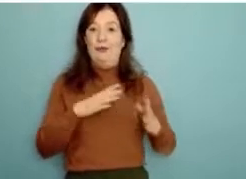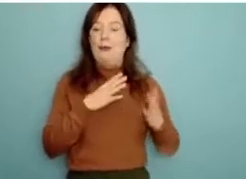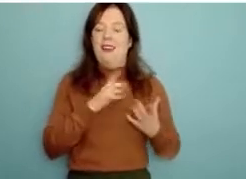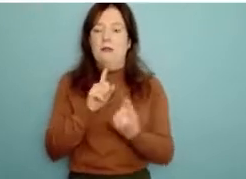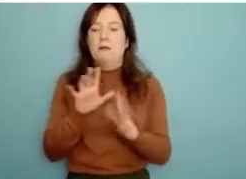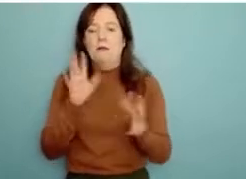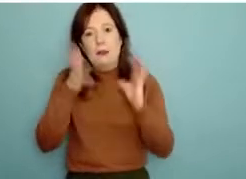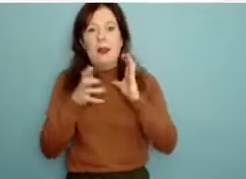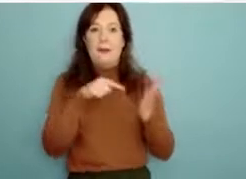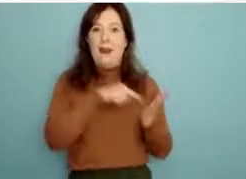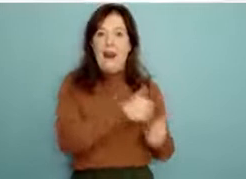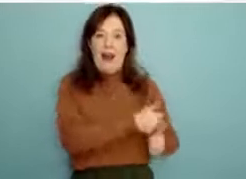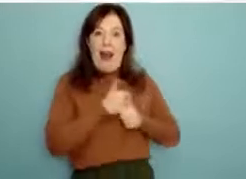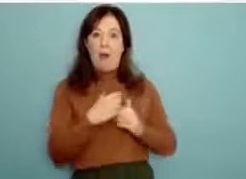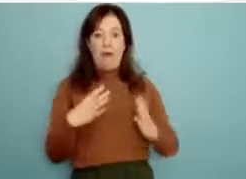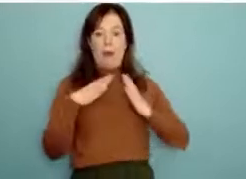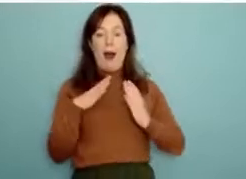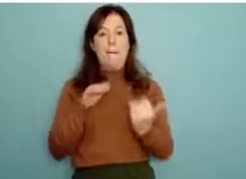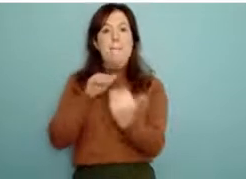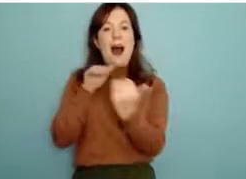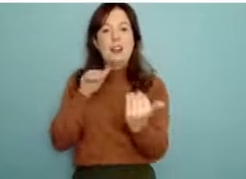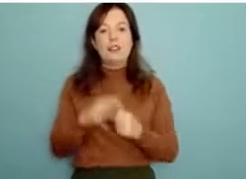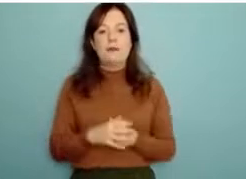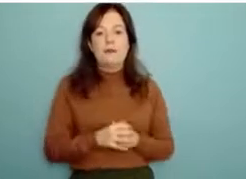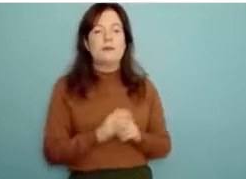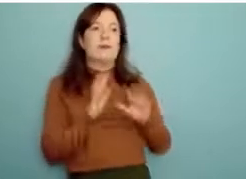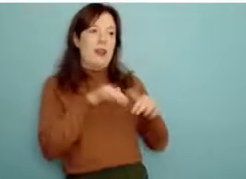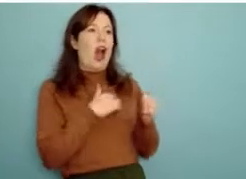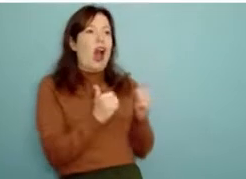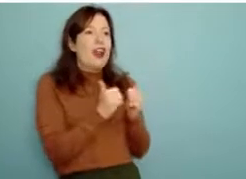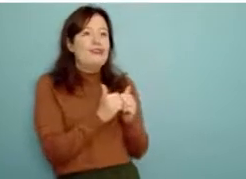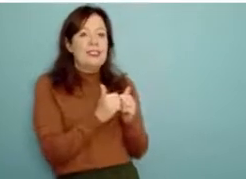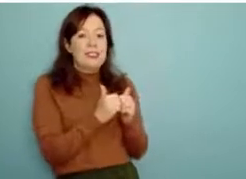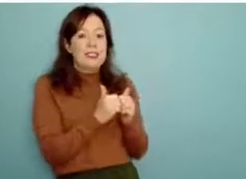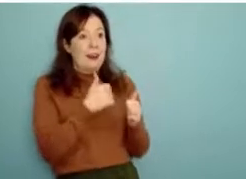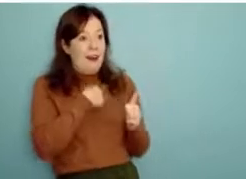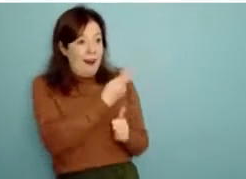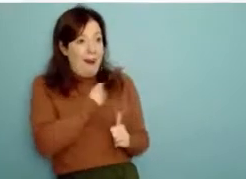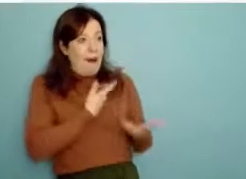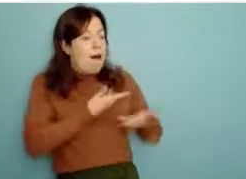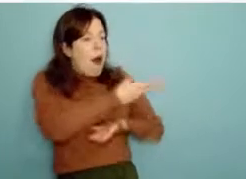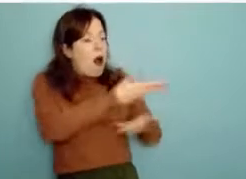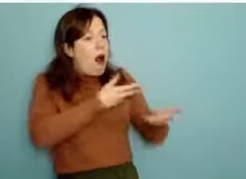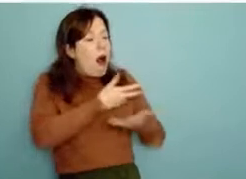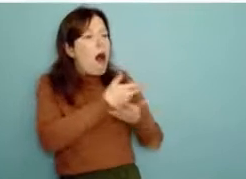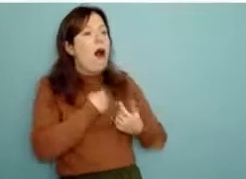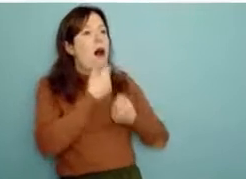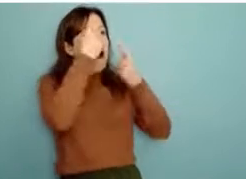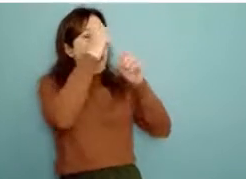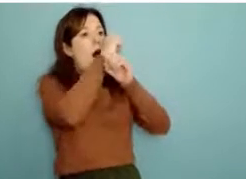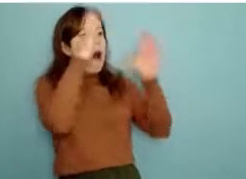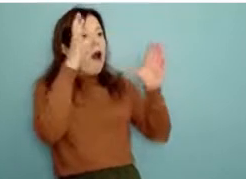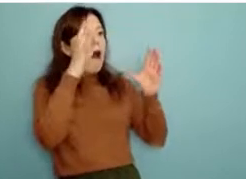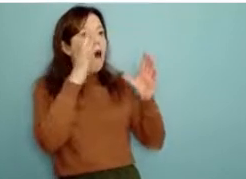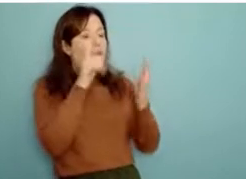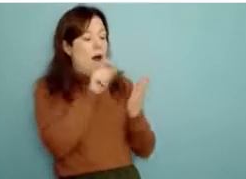I couldn't agree more, Paul. It's been through discussing with you that I've really started to understand about the different pressures about completing